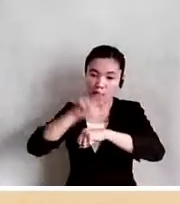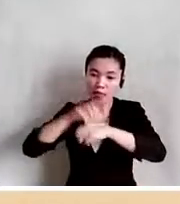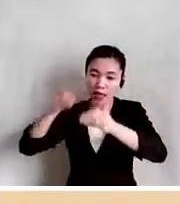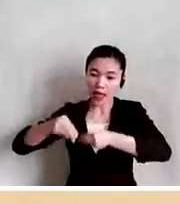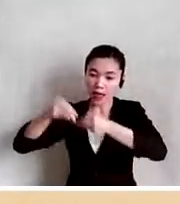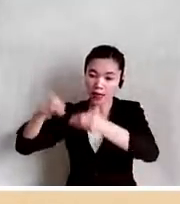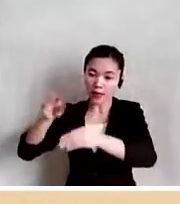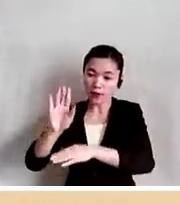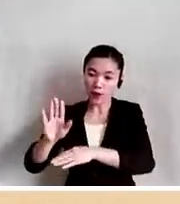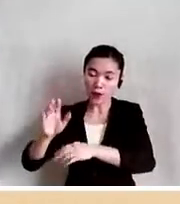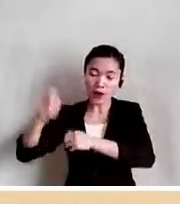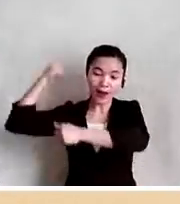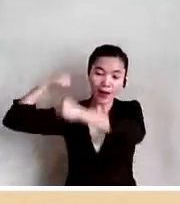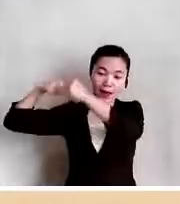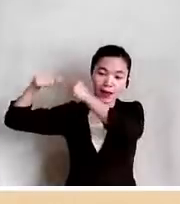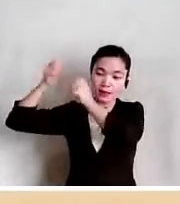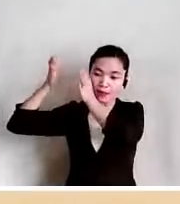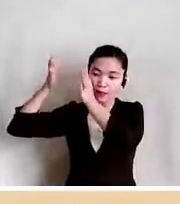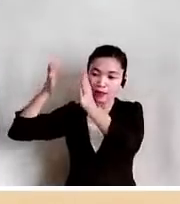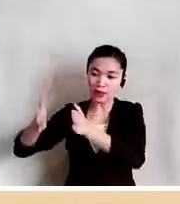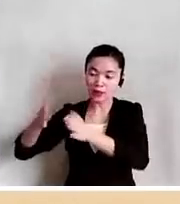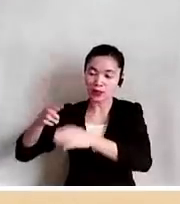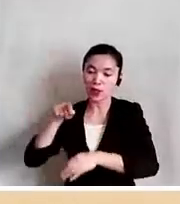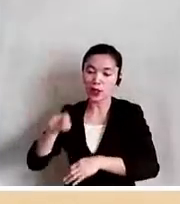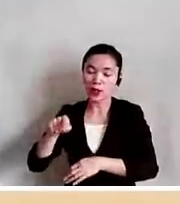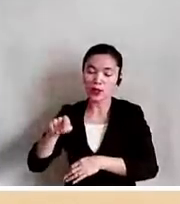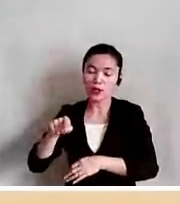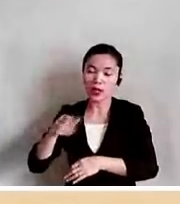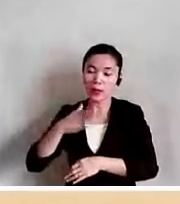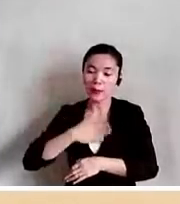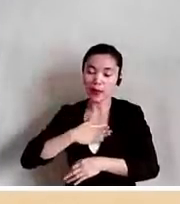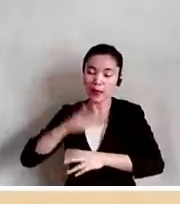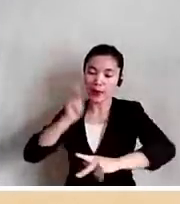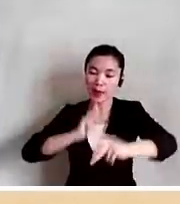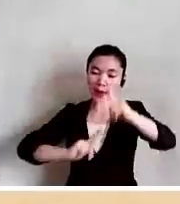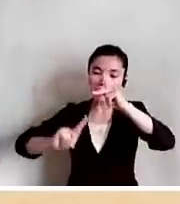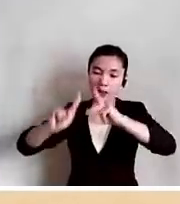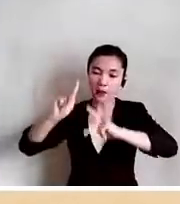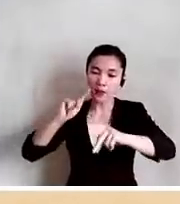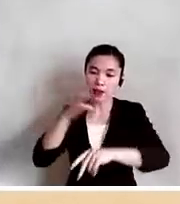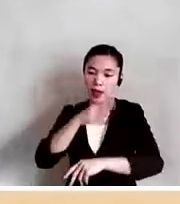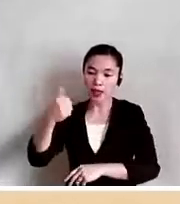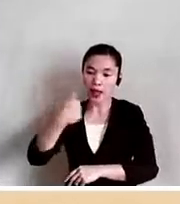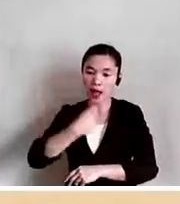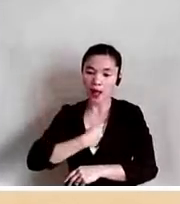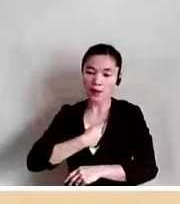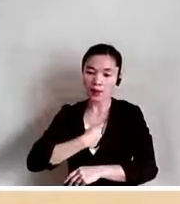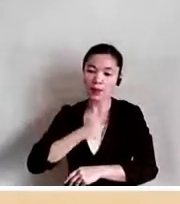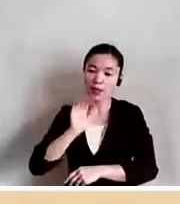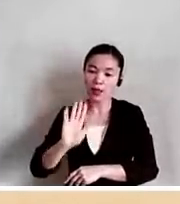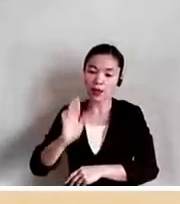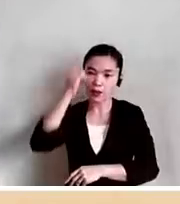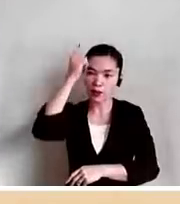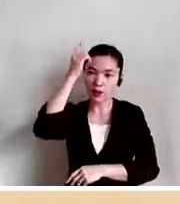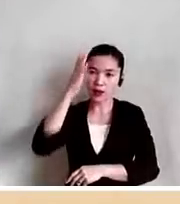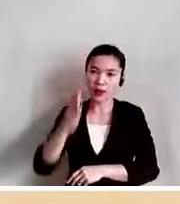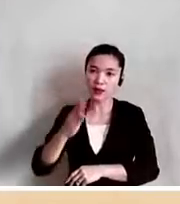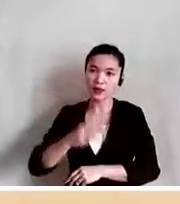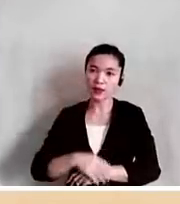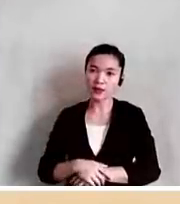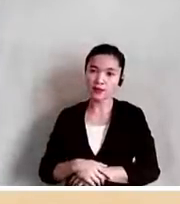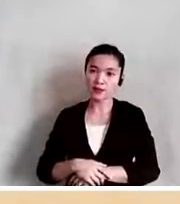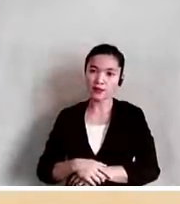ancestors. You shall be my people, and I will be your God.